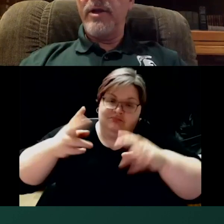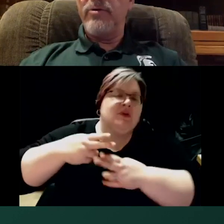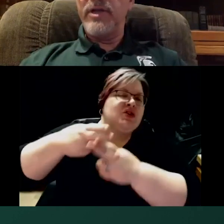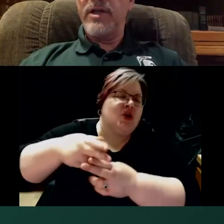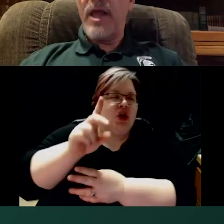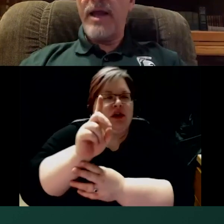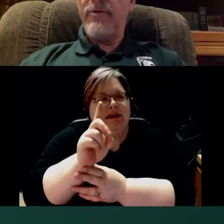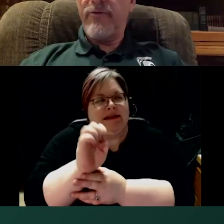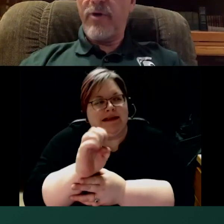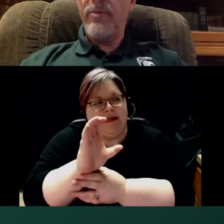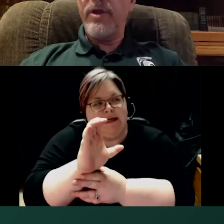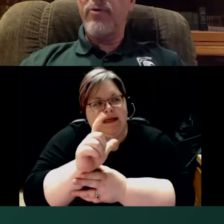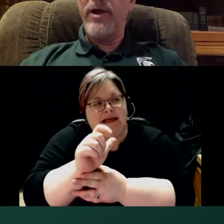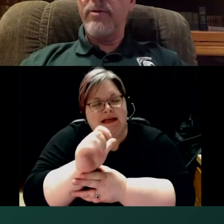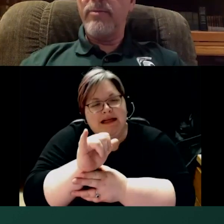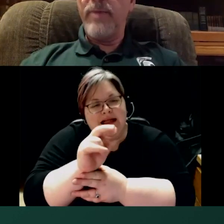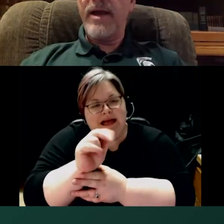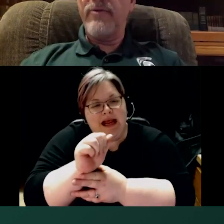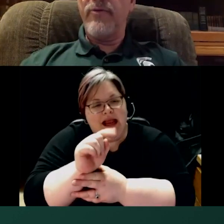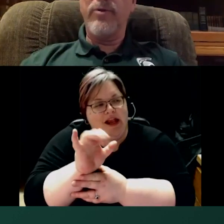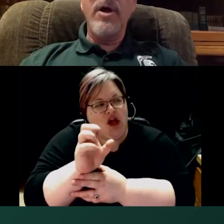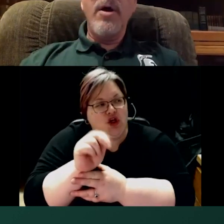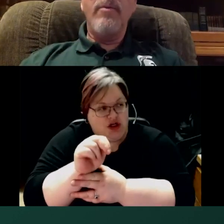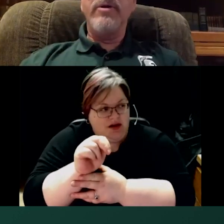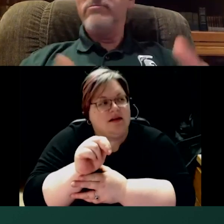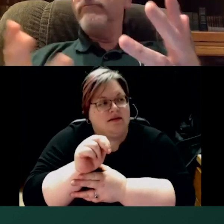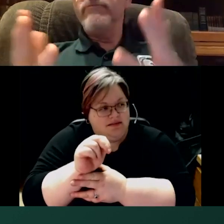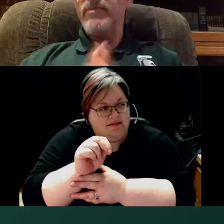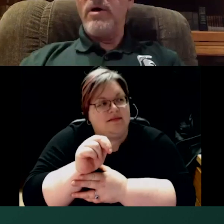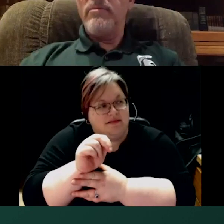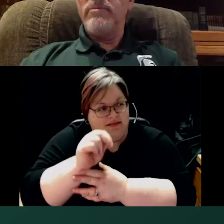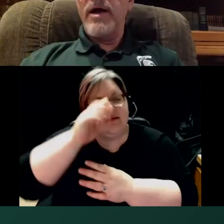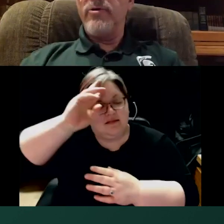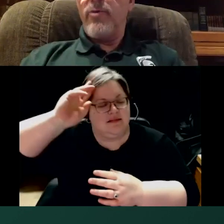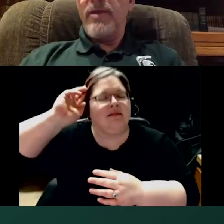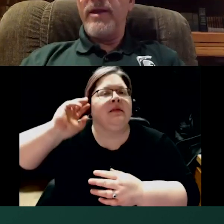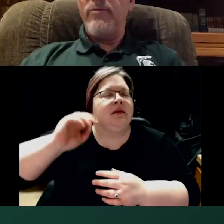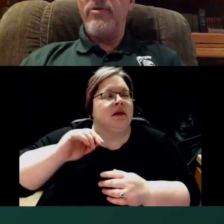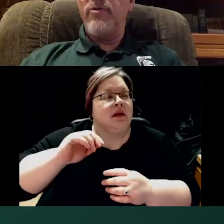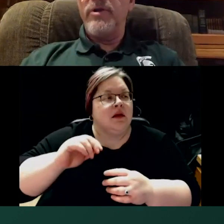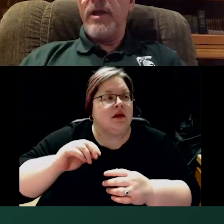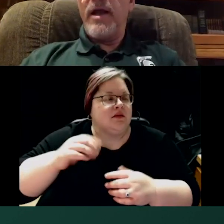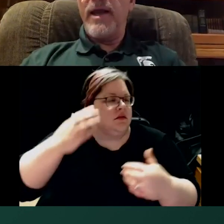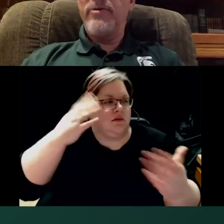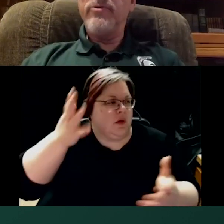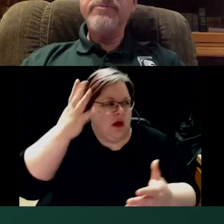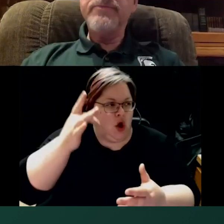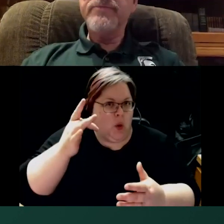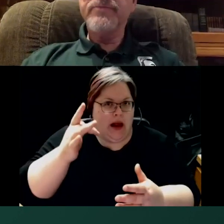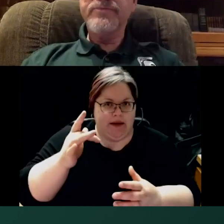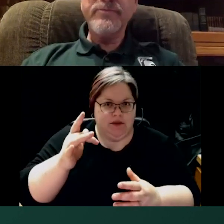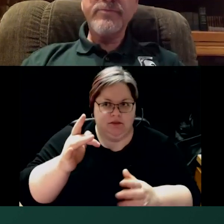lines, decline from the equator back and forth, but I don't know why that name was chosen and not